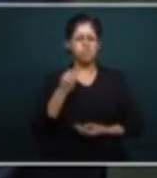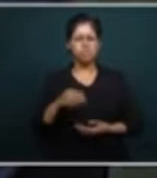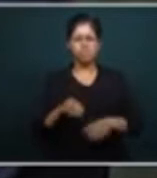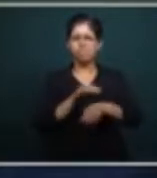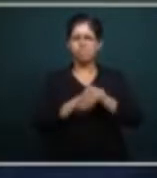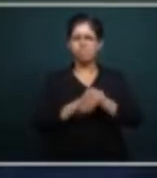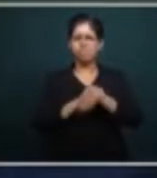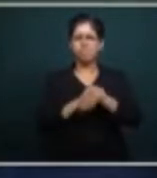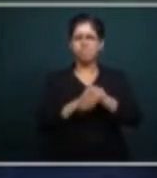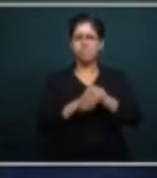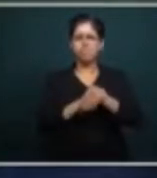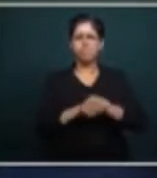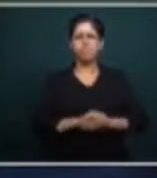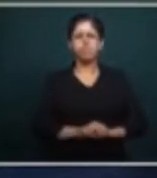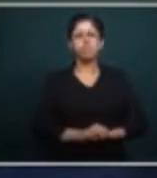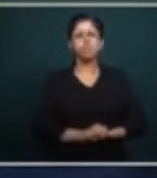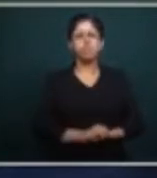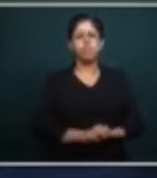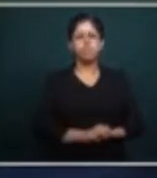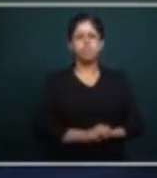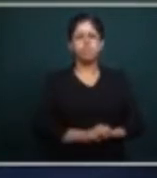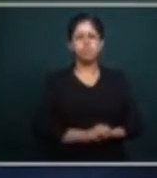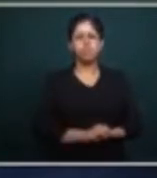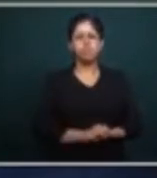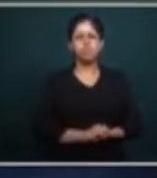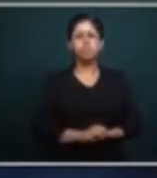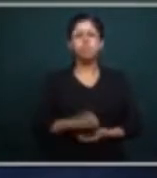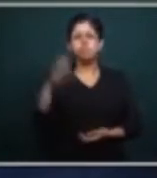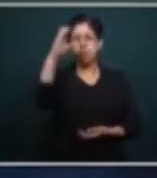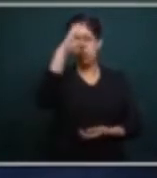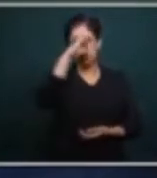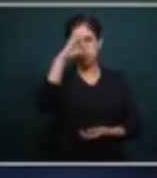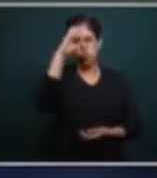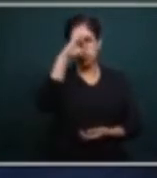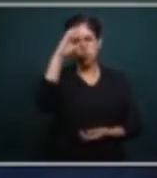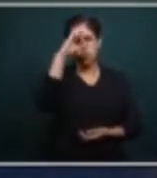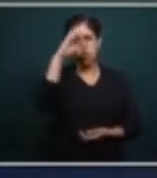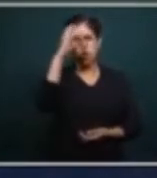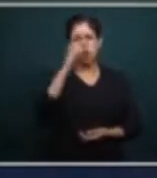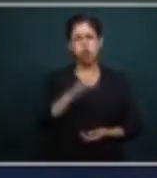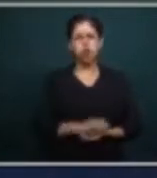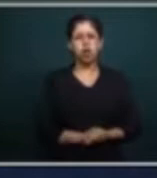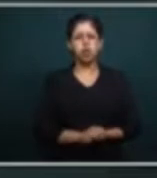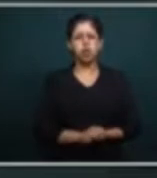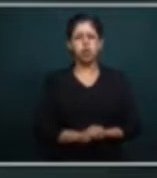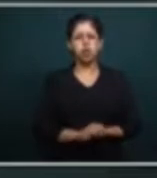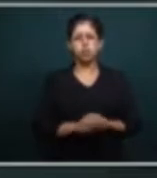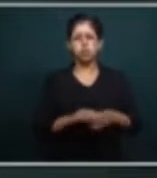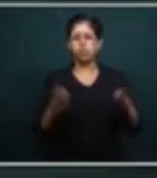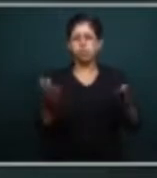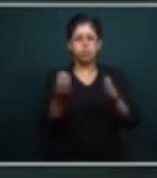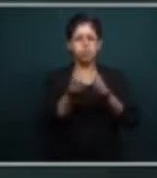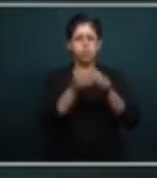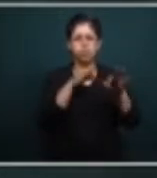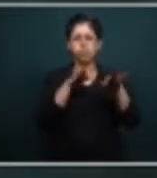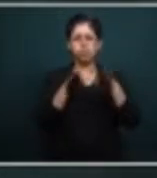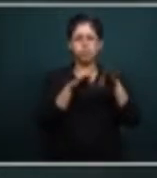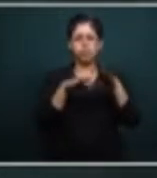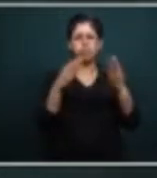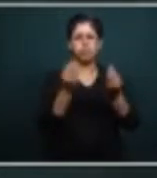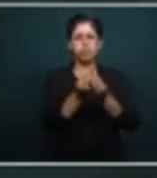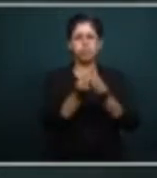And we are united by many ties, cultural, like a